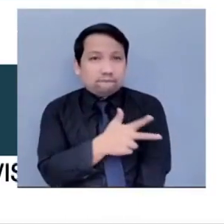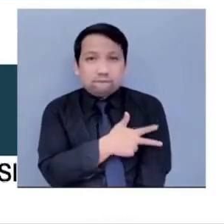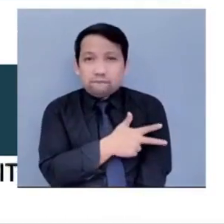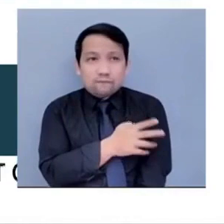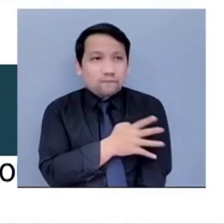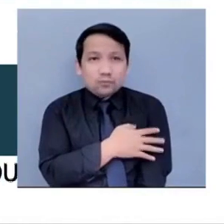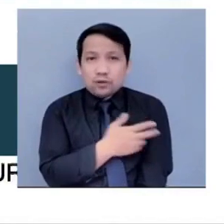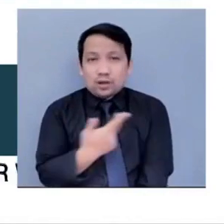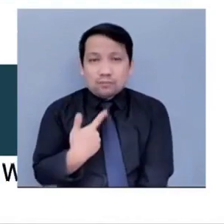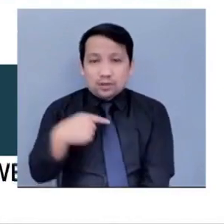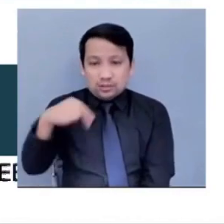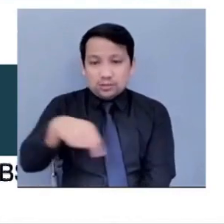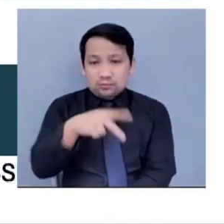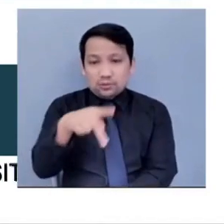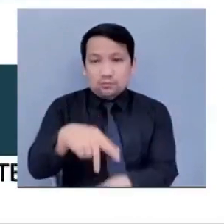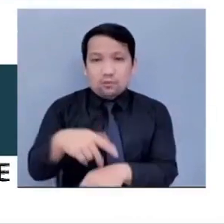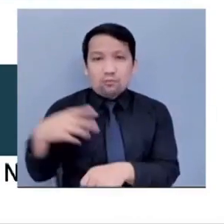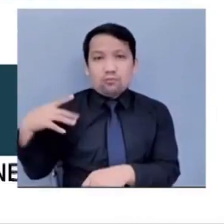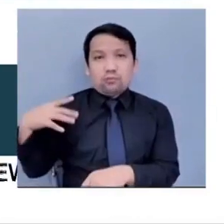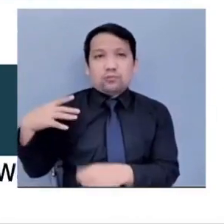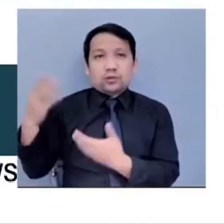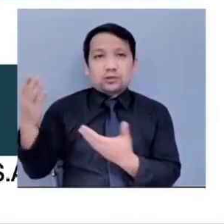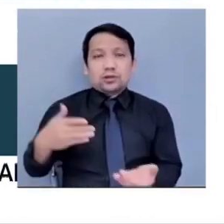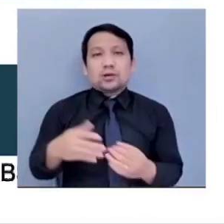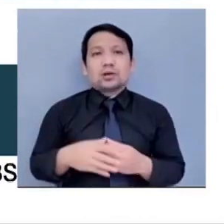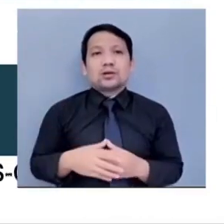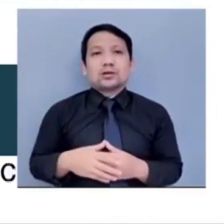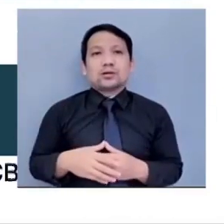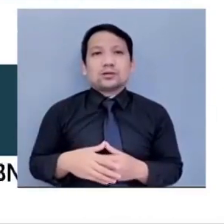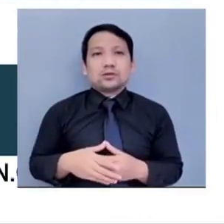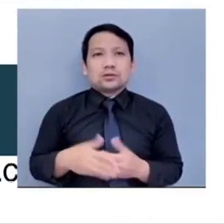to really wait for the new